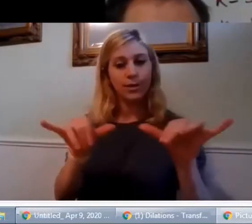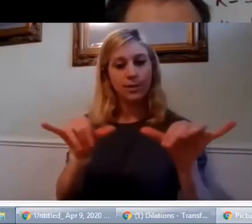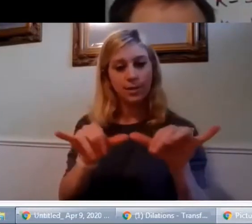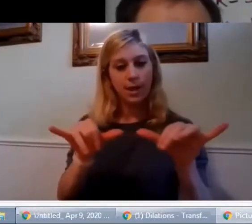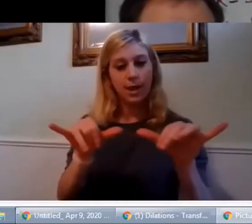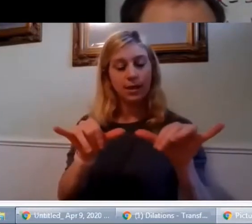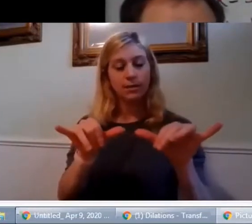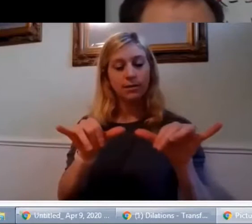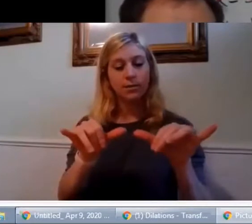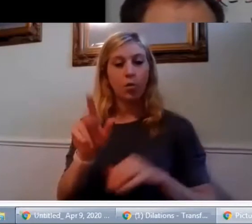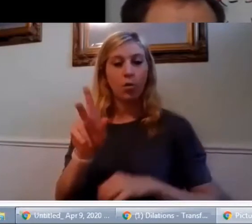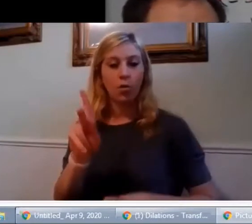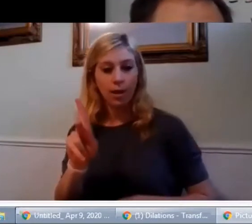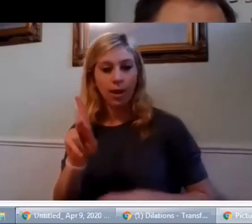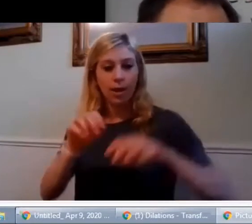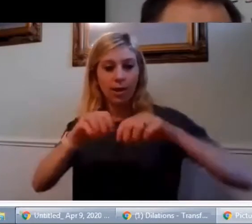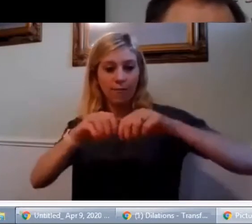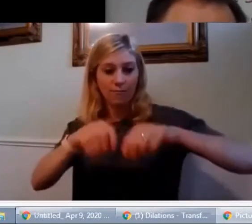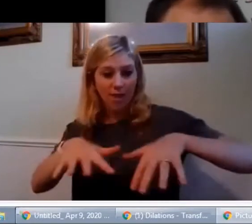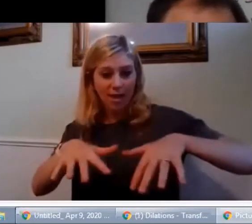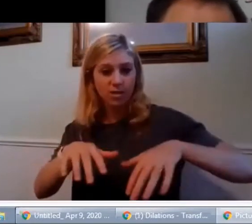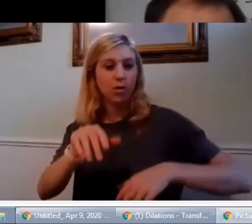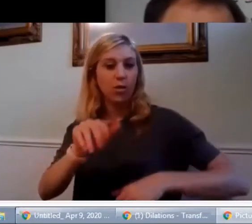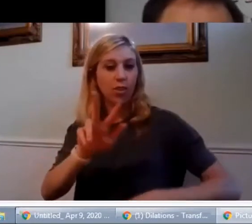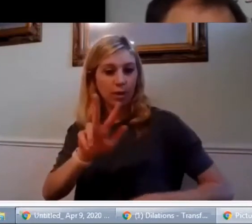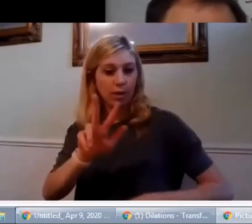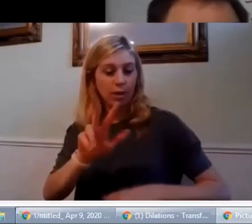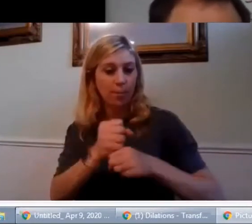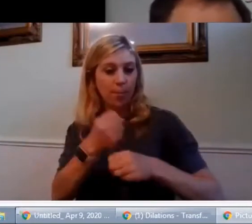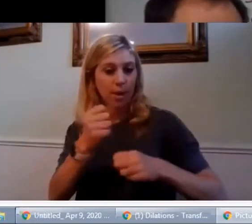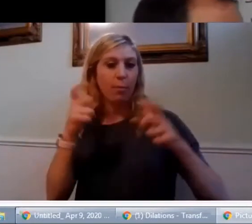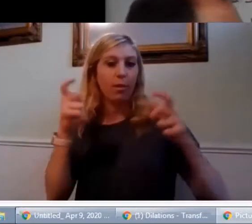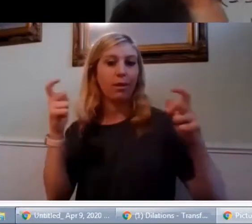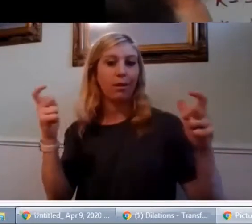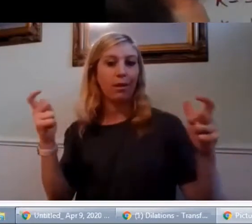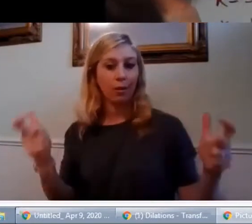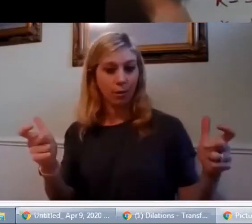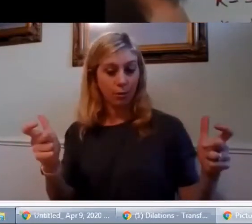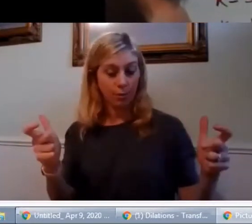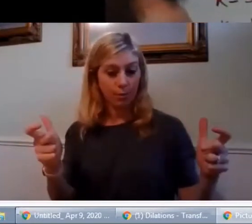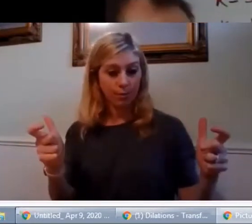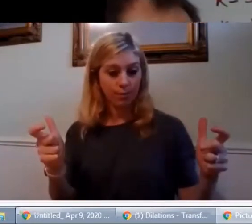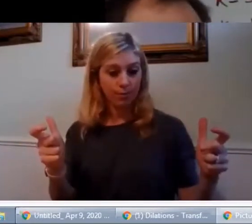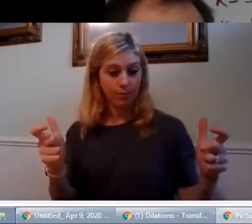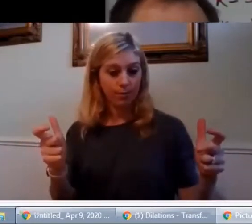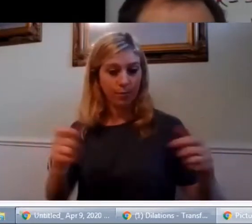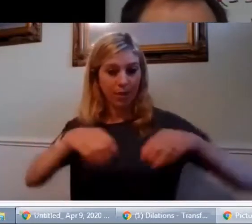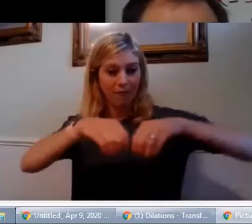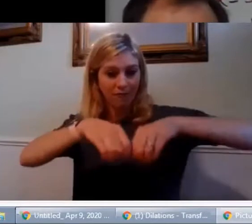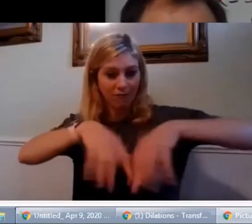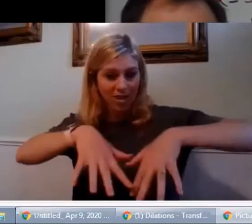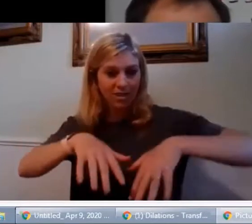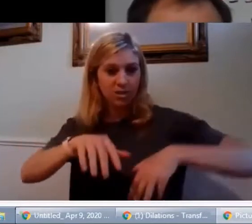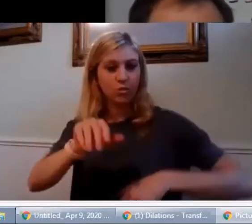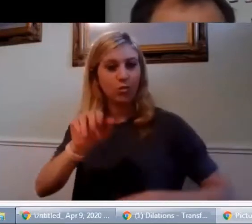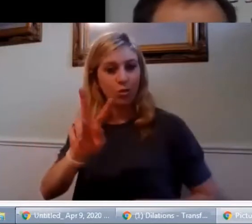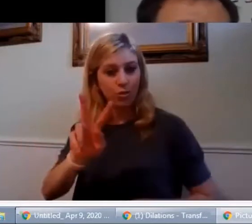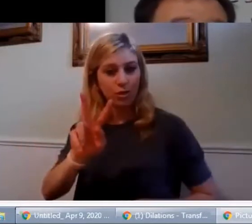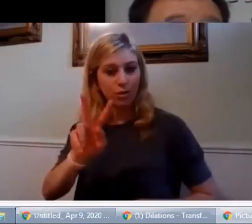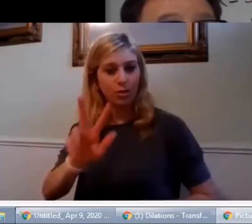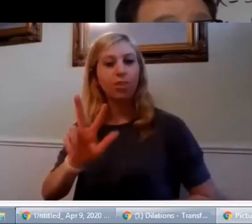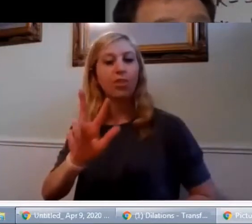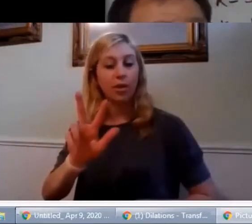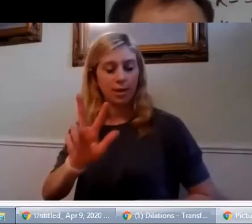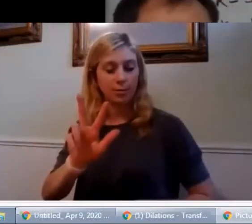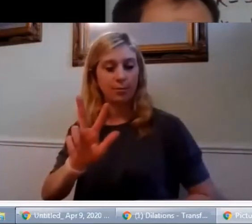make that bigger by a factor of 3. Now, seeing how this works will be a little bit easier. So here's pre-image. Then we'll put the image onto